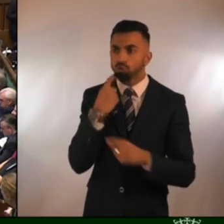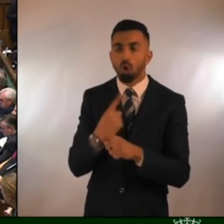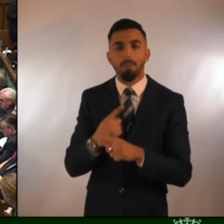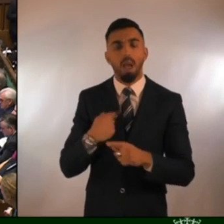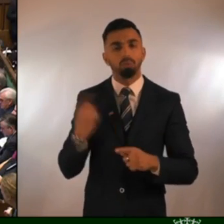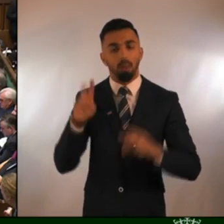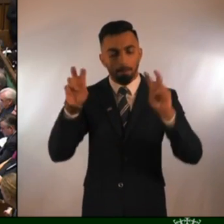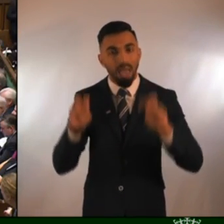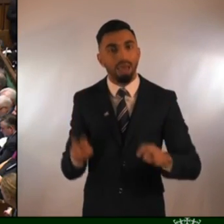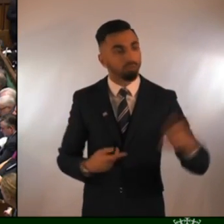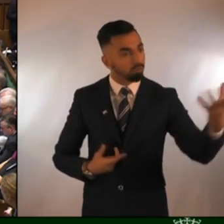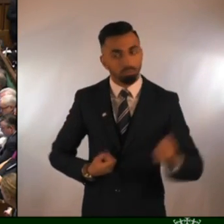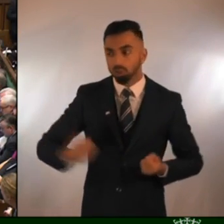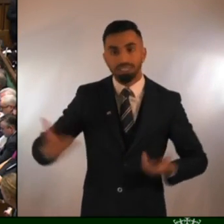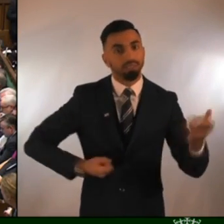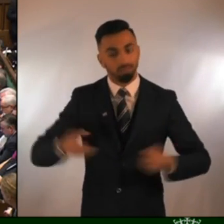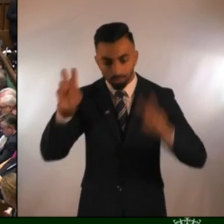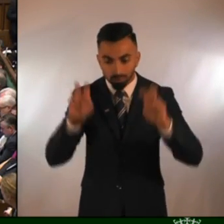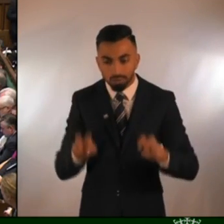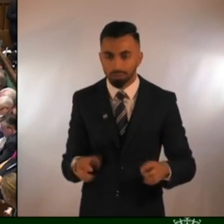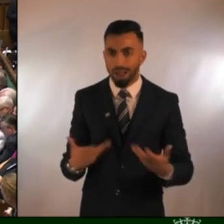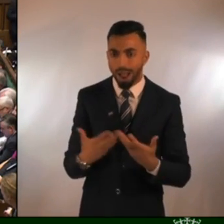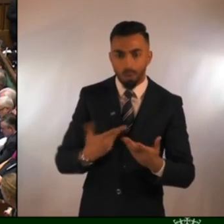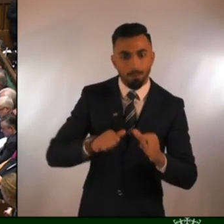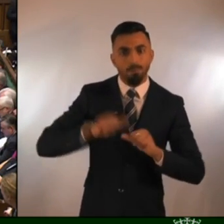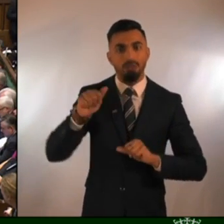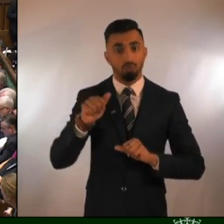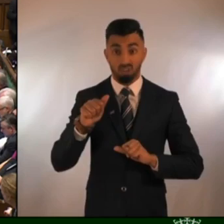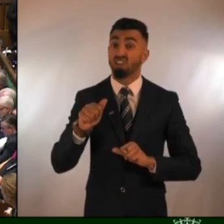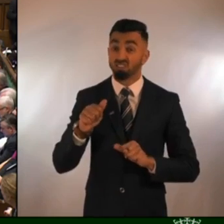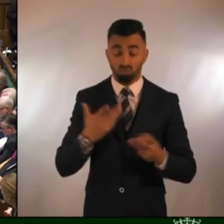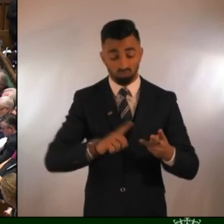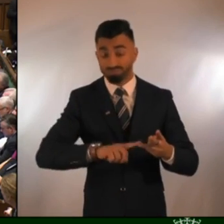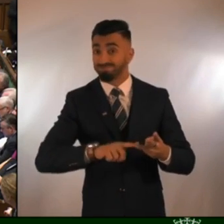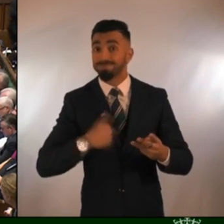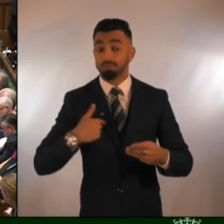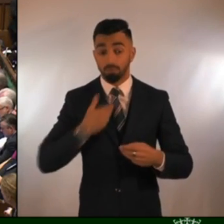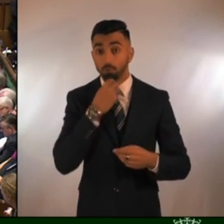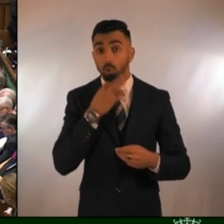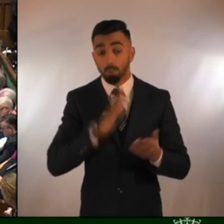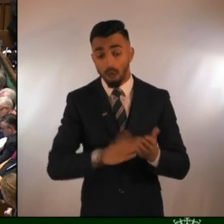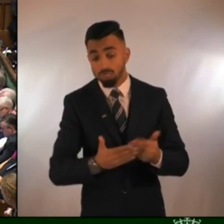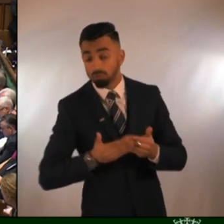I want to take time to consider these questions over the coming months, so that our fiscal framework